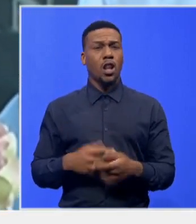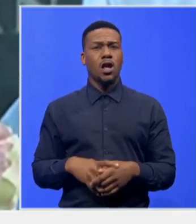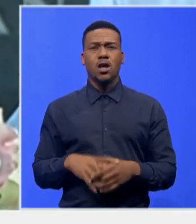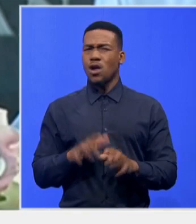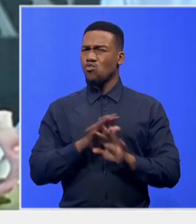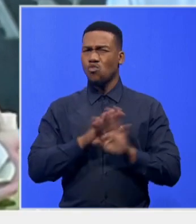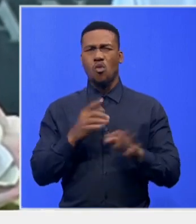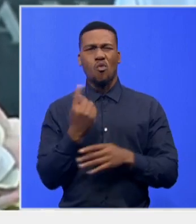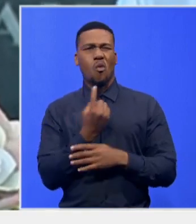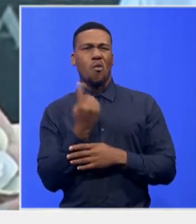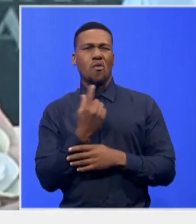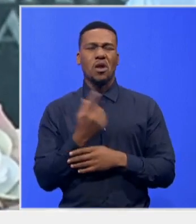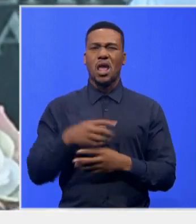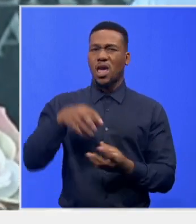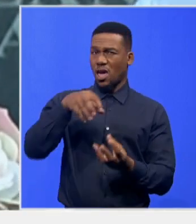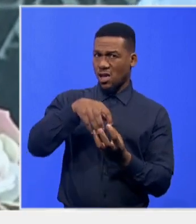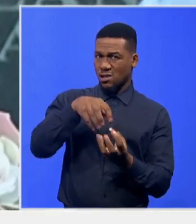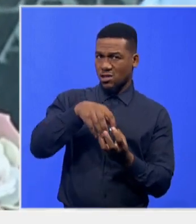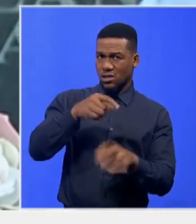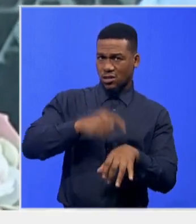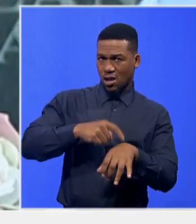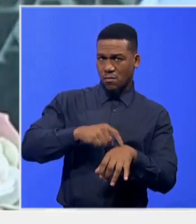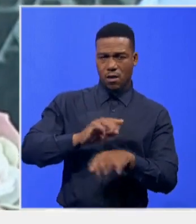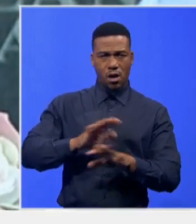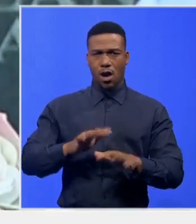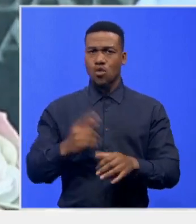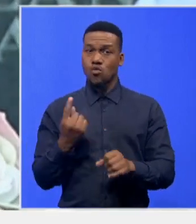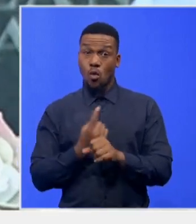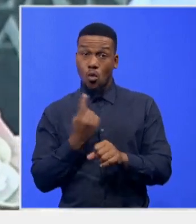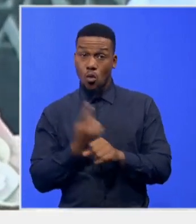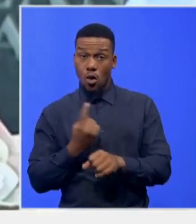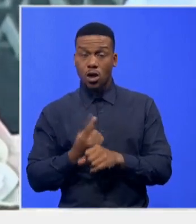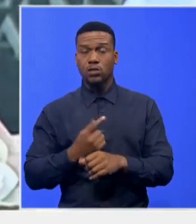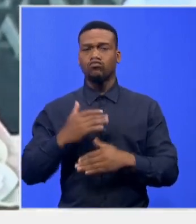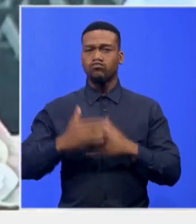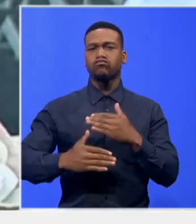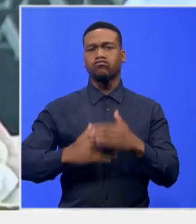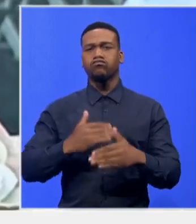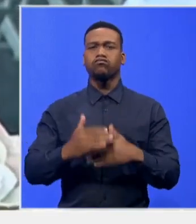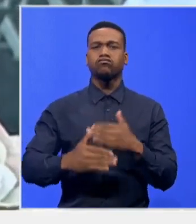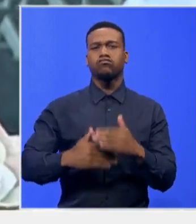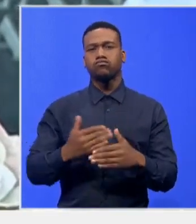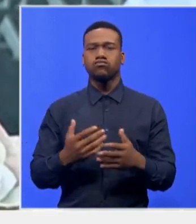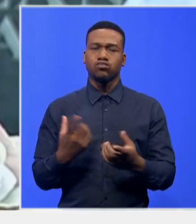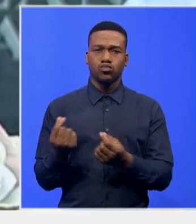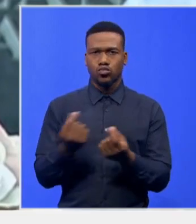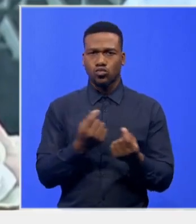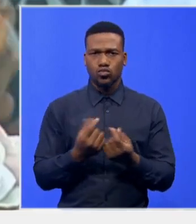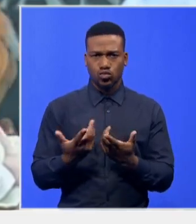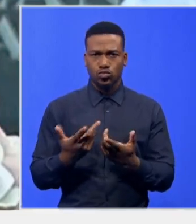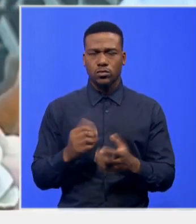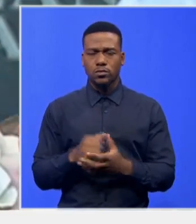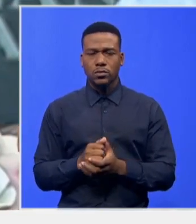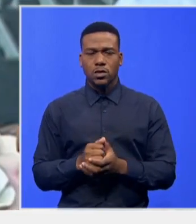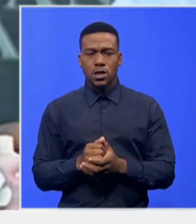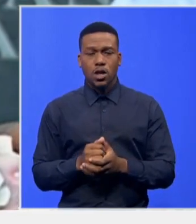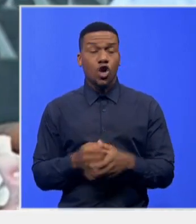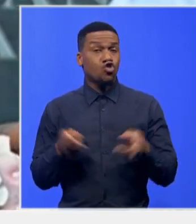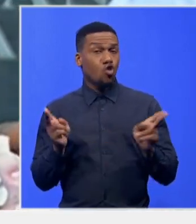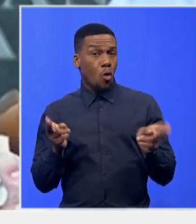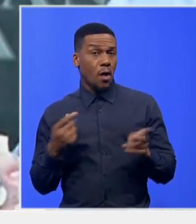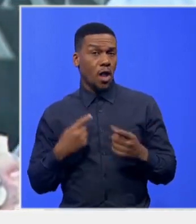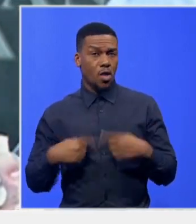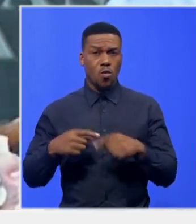it happens gradually and every now and then. This is a thing that we normally do to come and clean